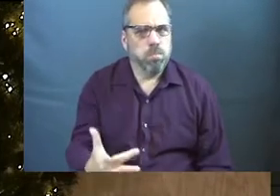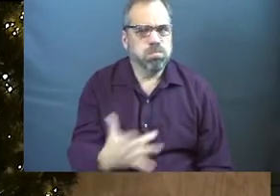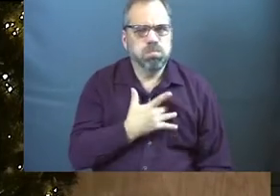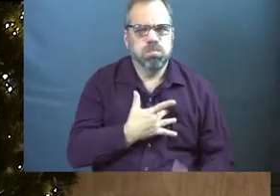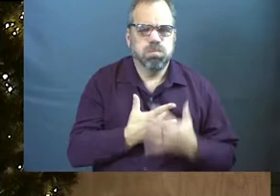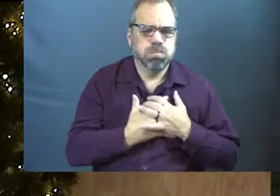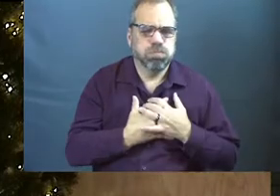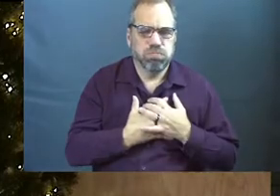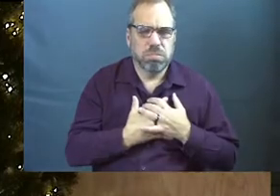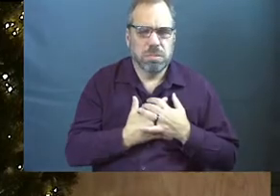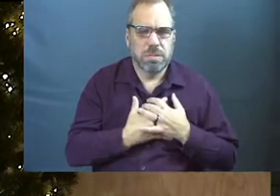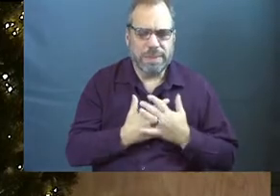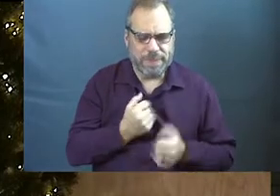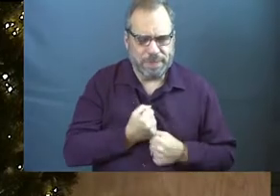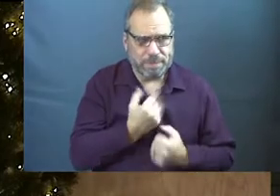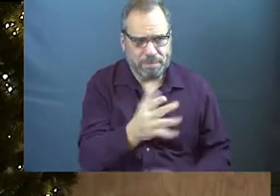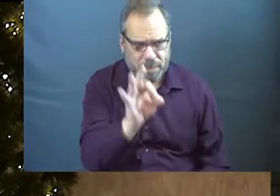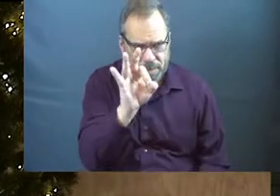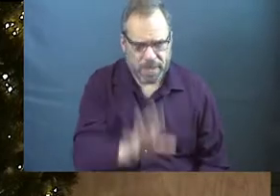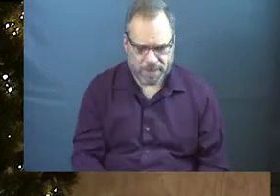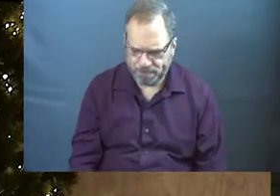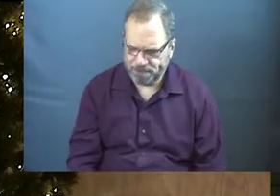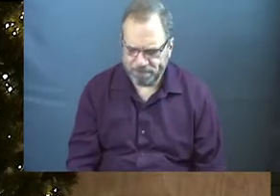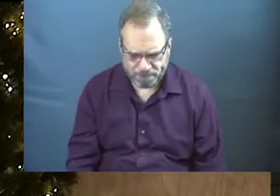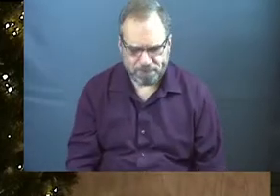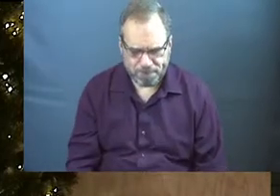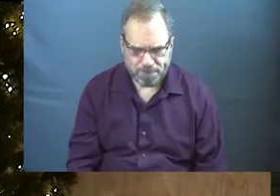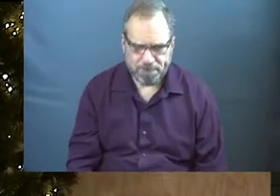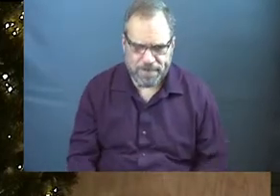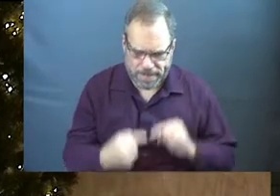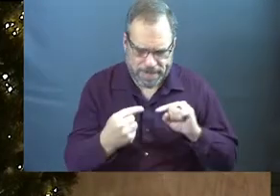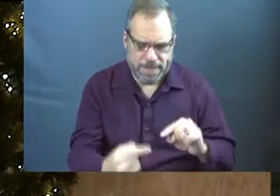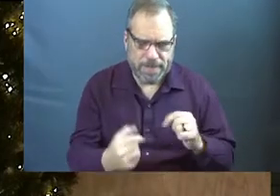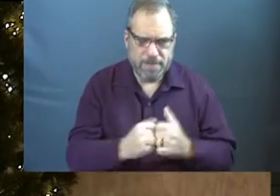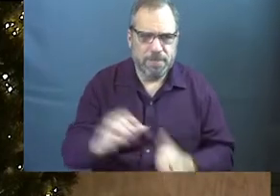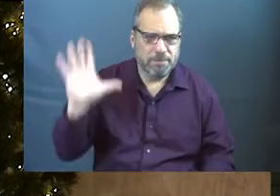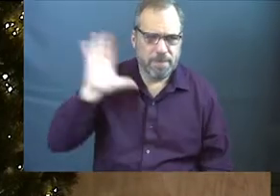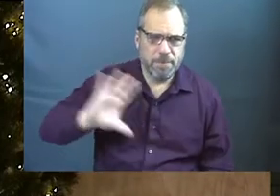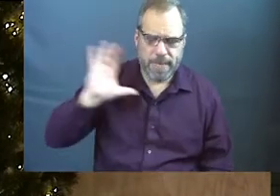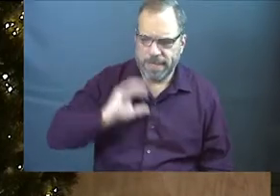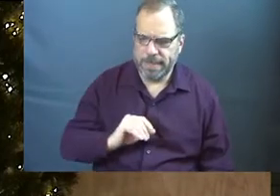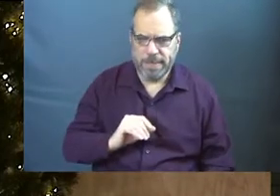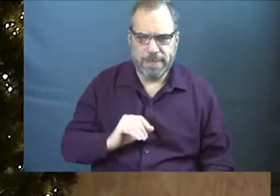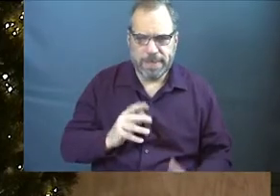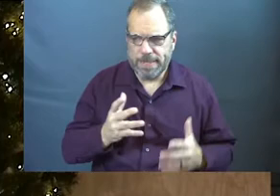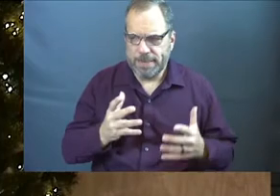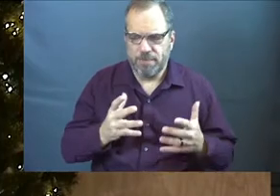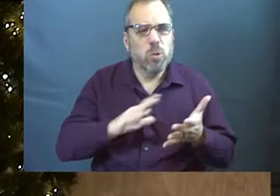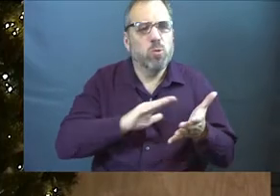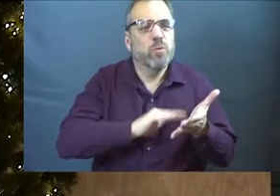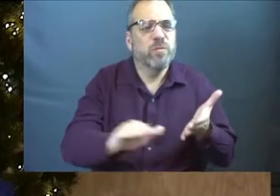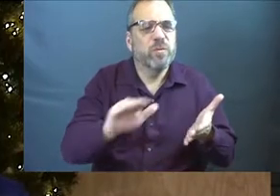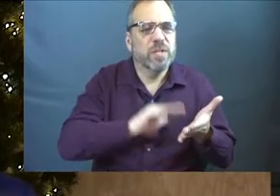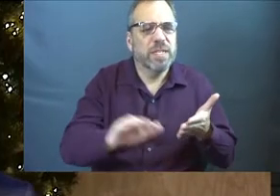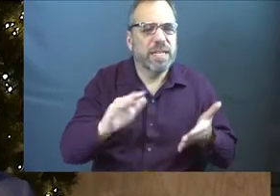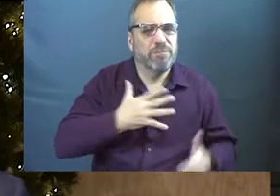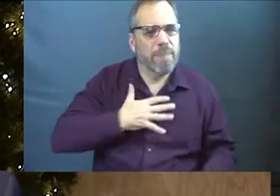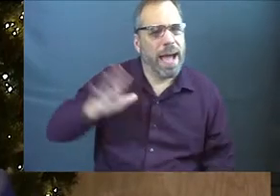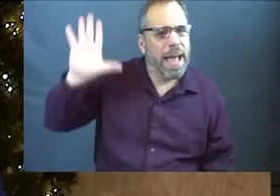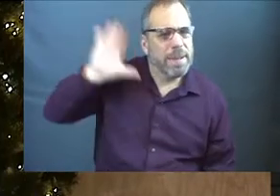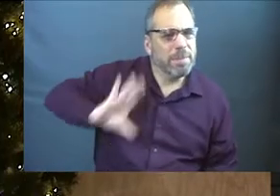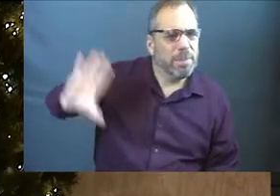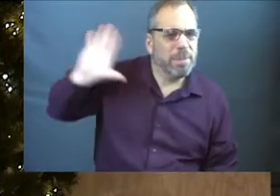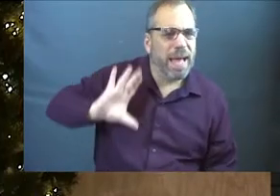and he confided in me. He said, you know what? He said, I'm struggling with my past, and I'm struggling to forgive my